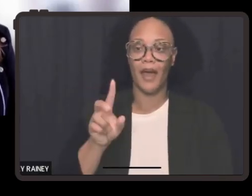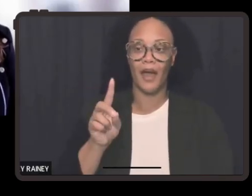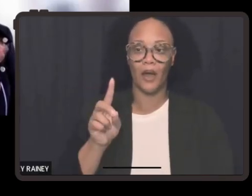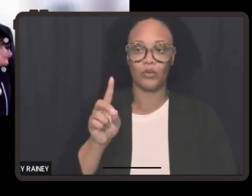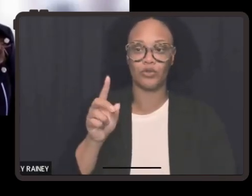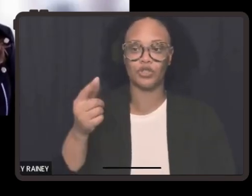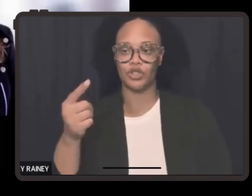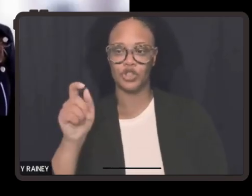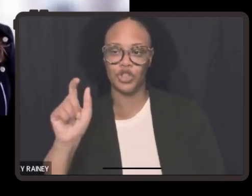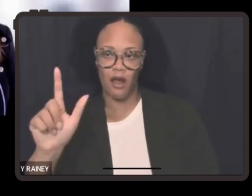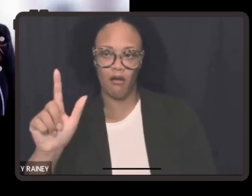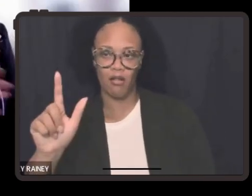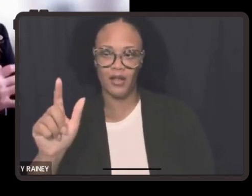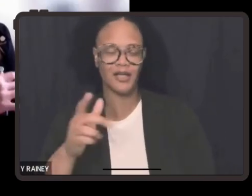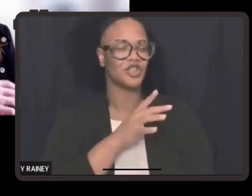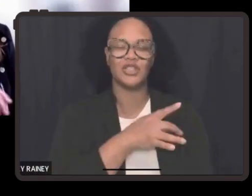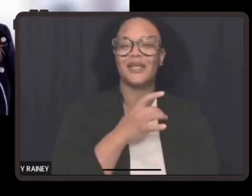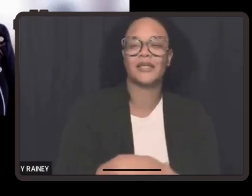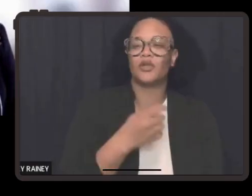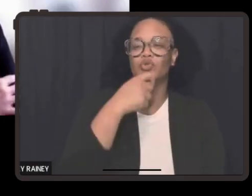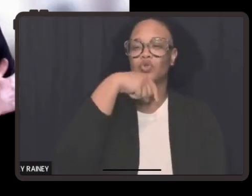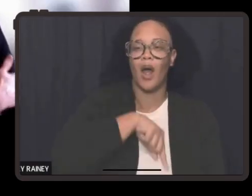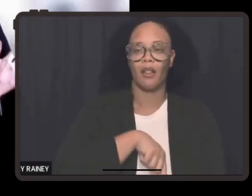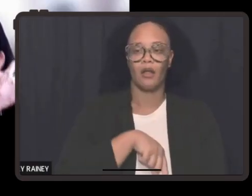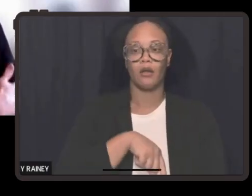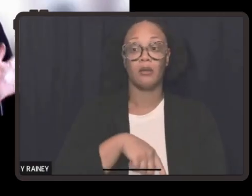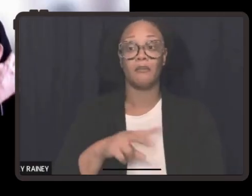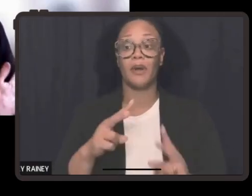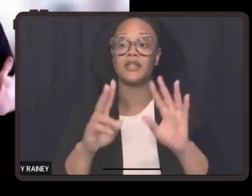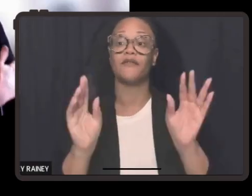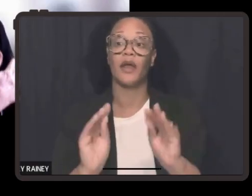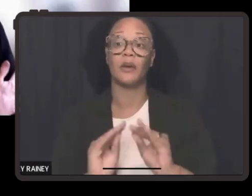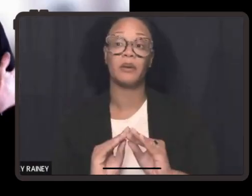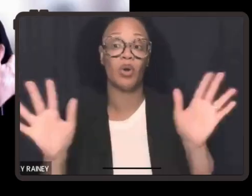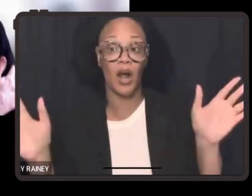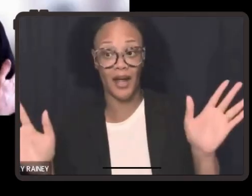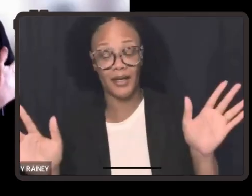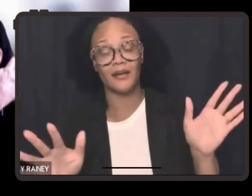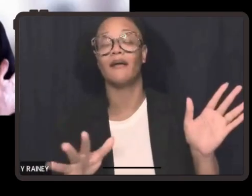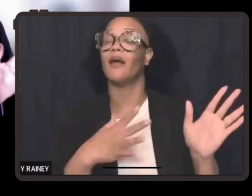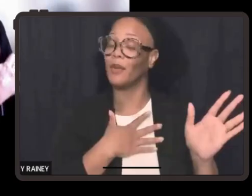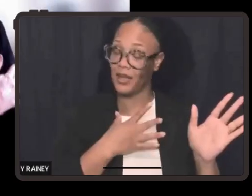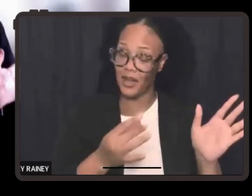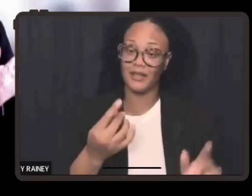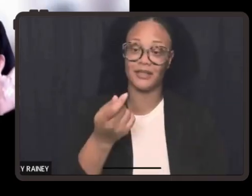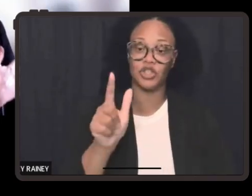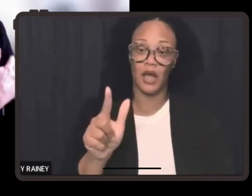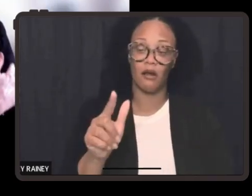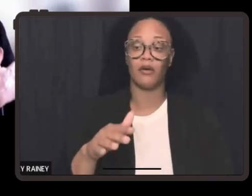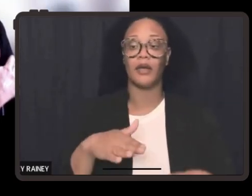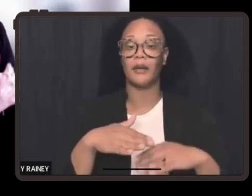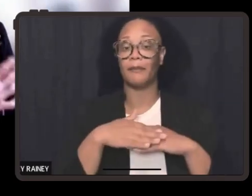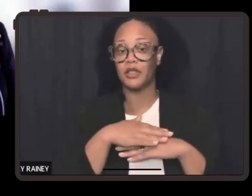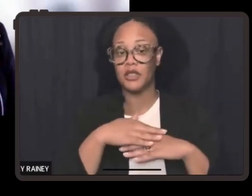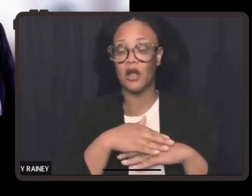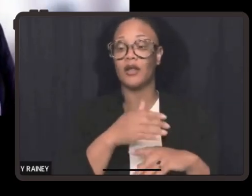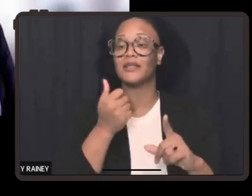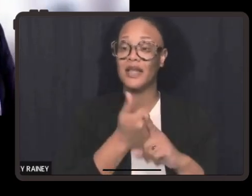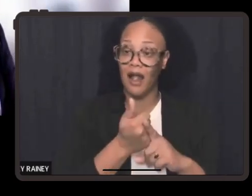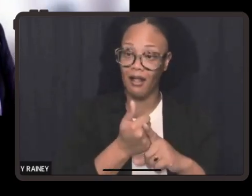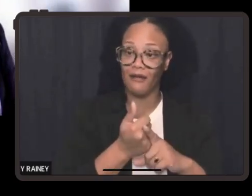bright, very sort of with it, doesn't want drugs, but he likes the gel. He puts it on himself and he rubs it